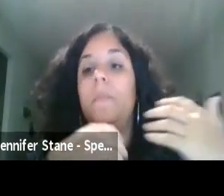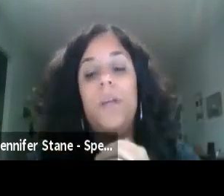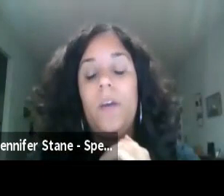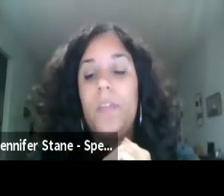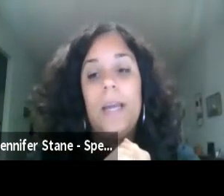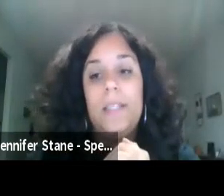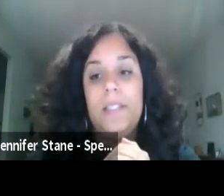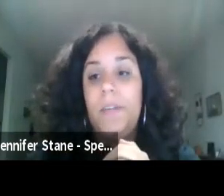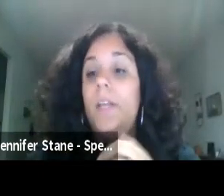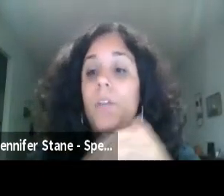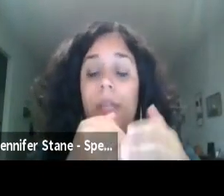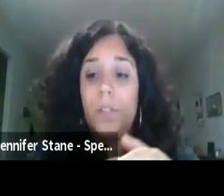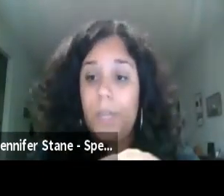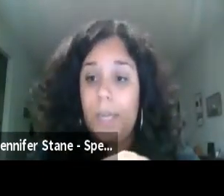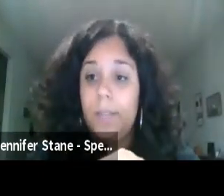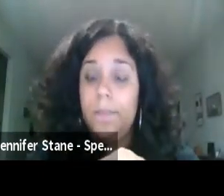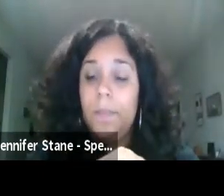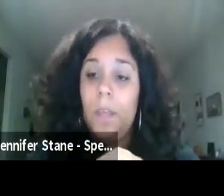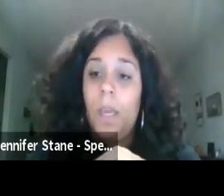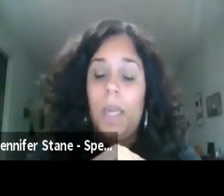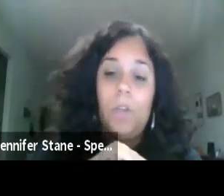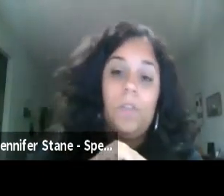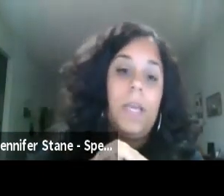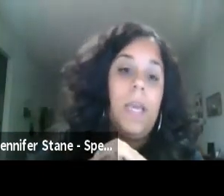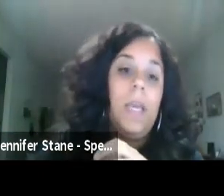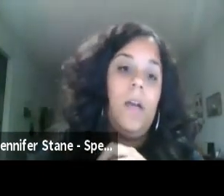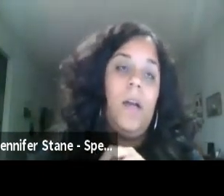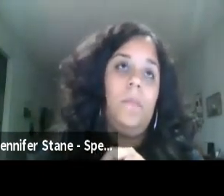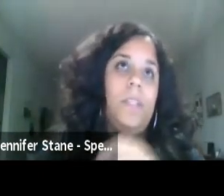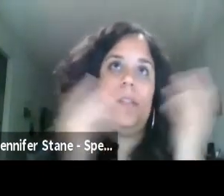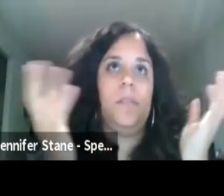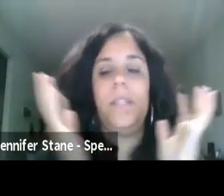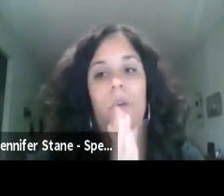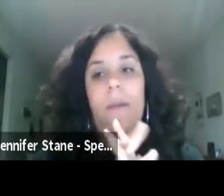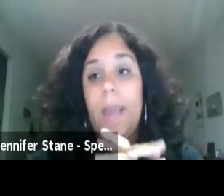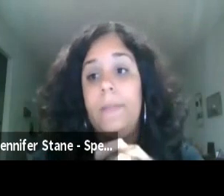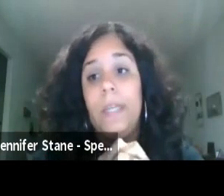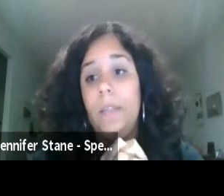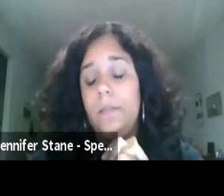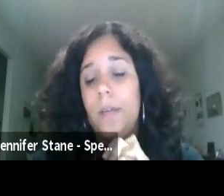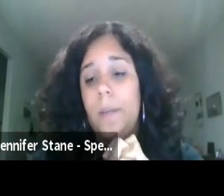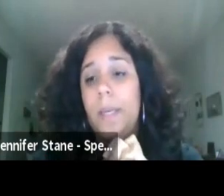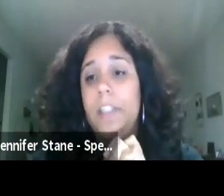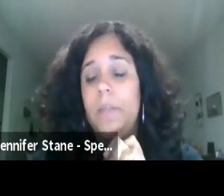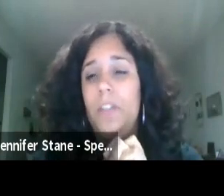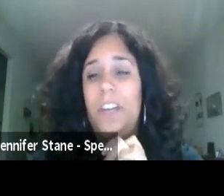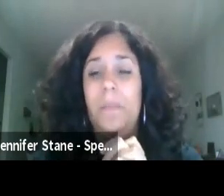you come to a Healthy Athletes event and you get screened and you say, let's say you have a cavity that needs to be treated, but